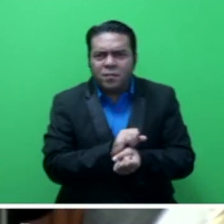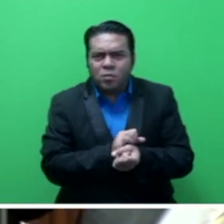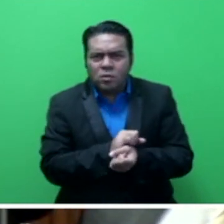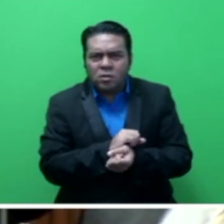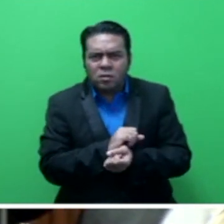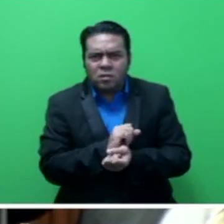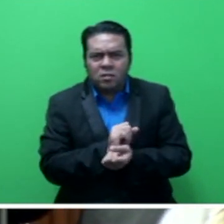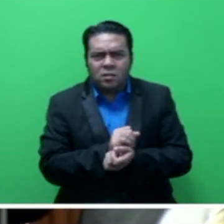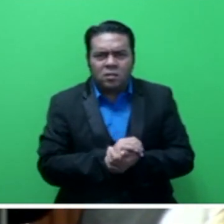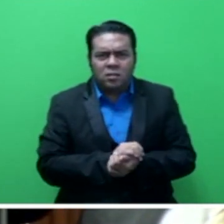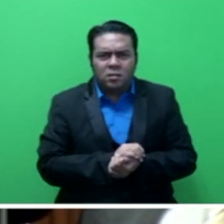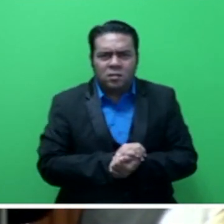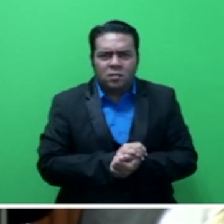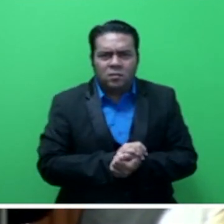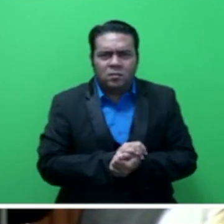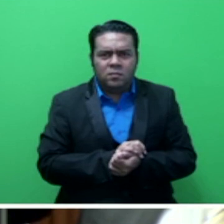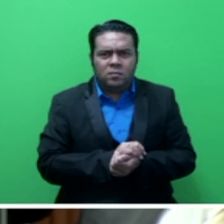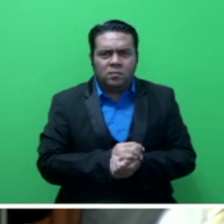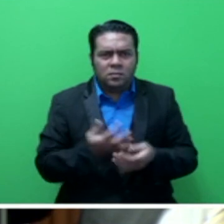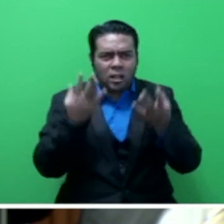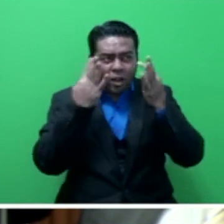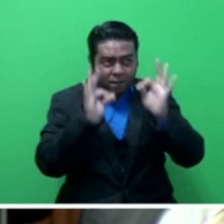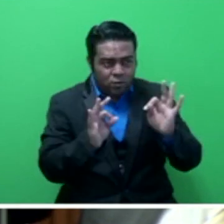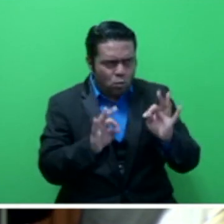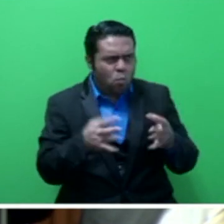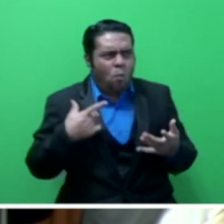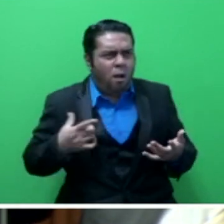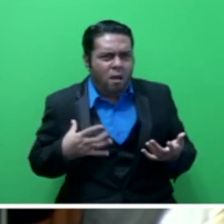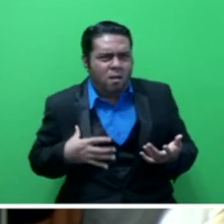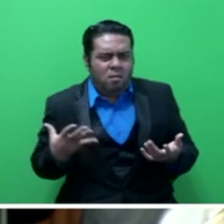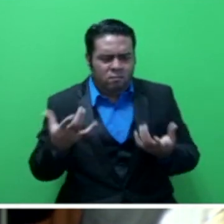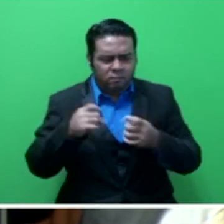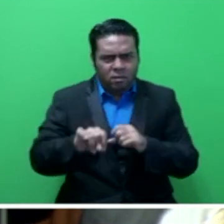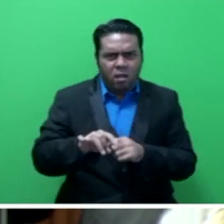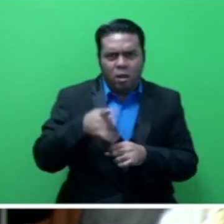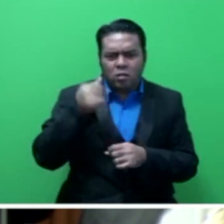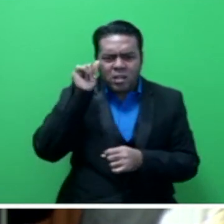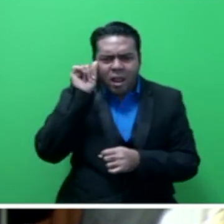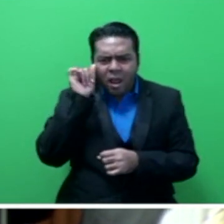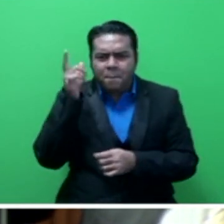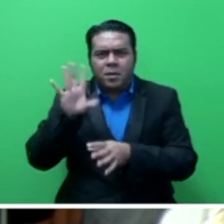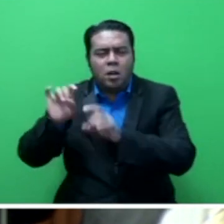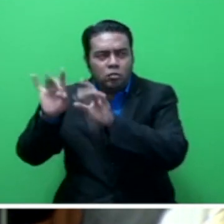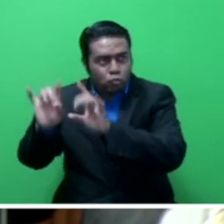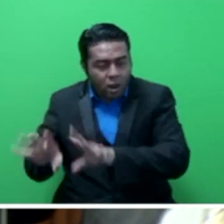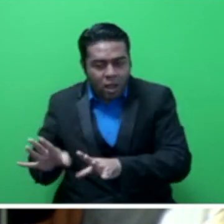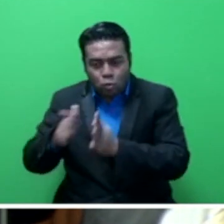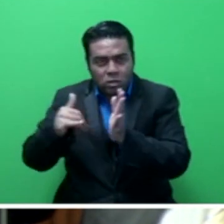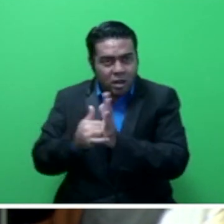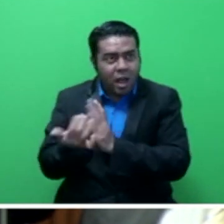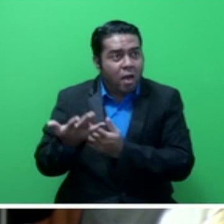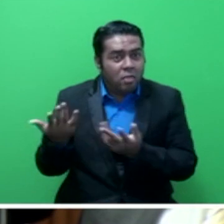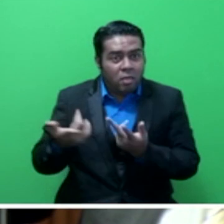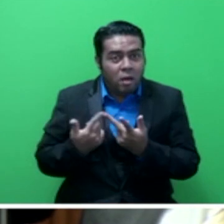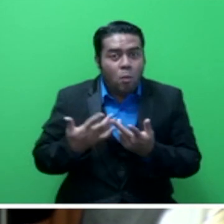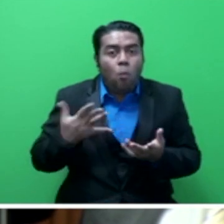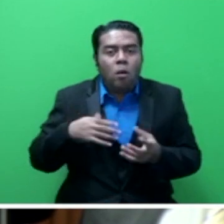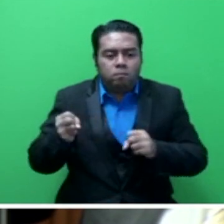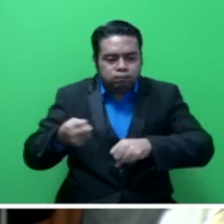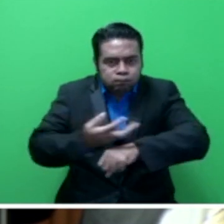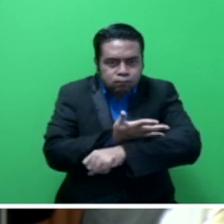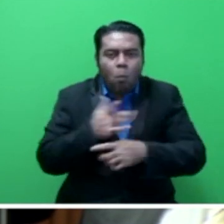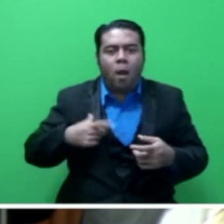Speaker. We know that the breaches in quarantine that's happened in New Zealand, Australia, all over the world have happened because people went out to go